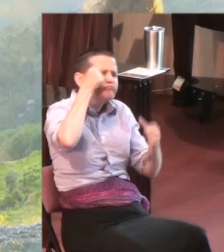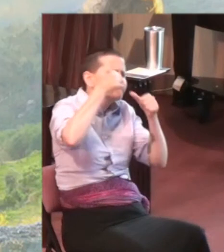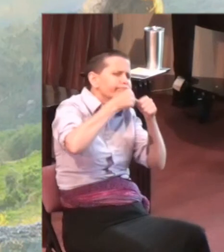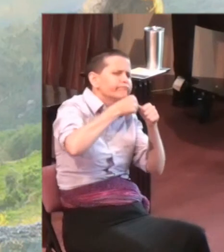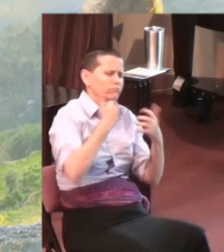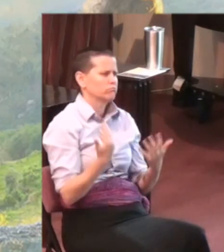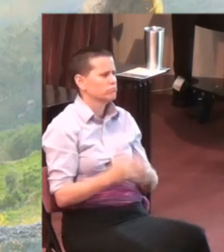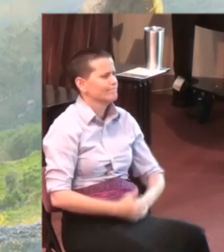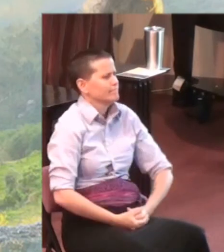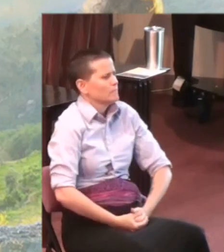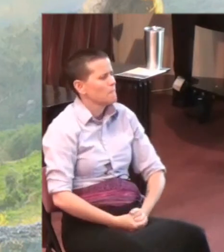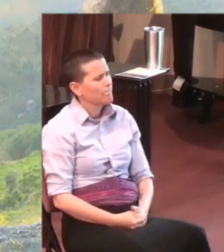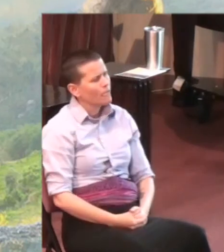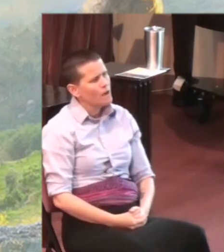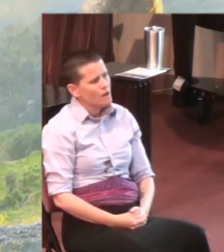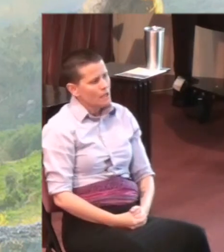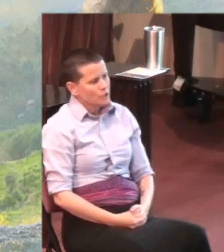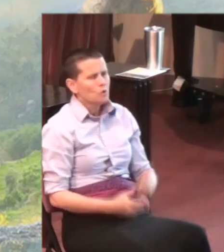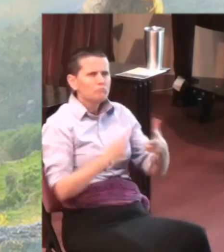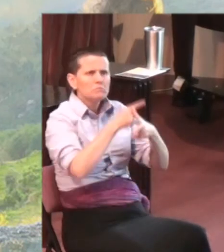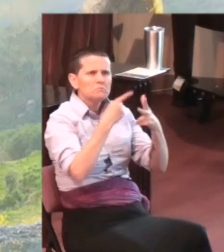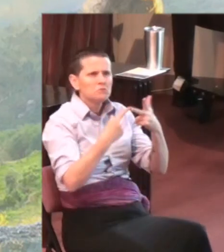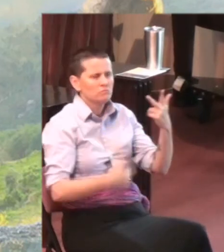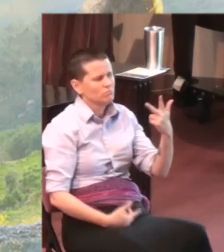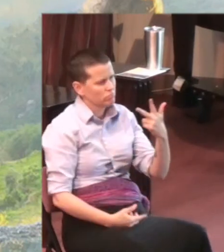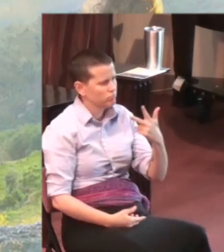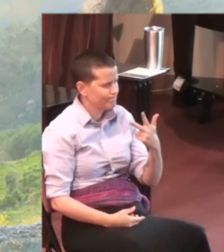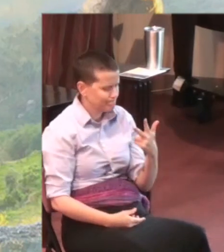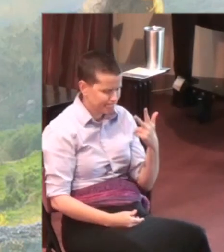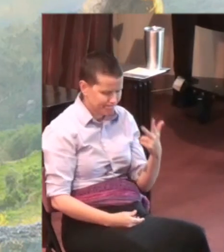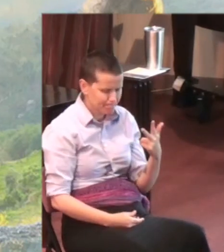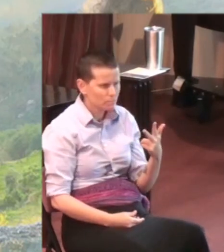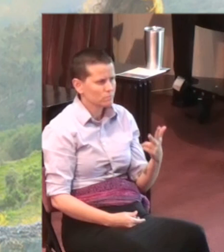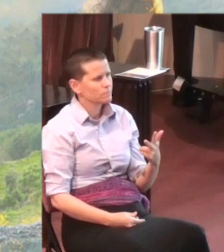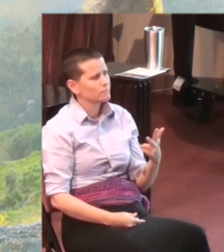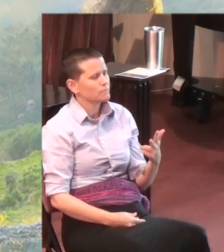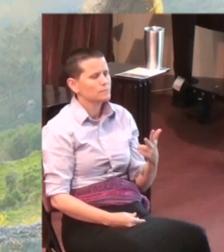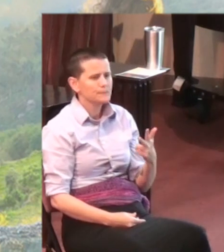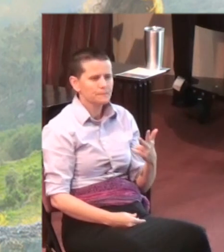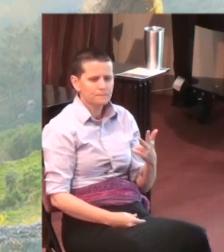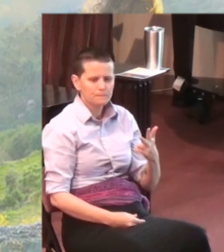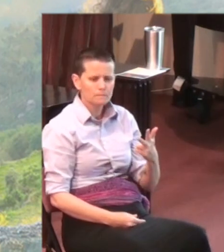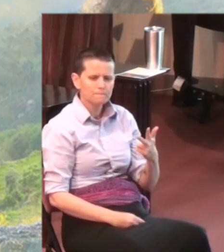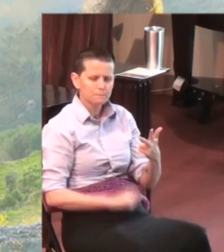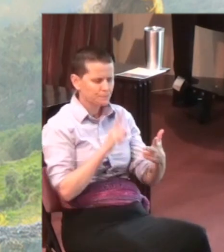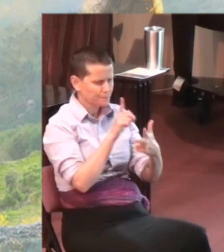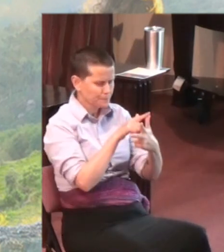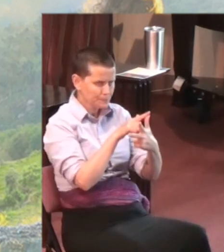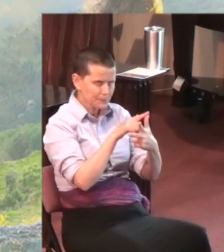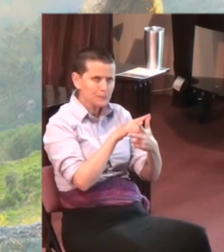It's basically a few of the things in your bulletin. If we're